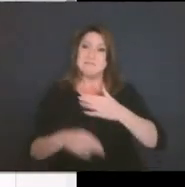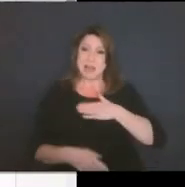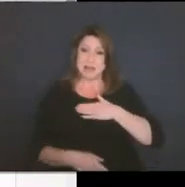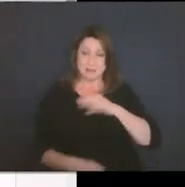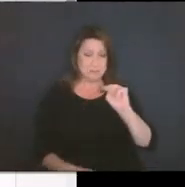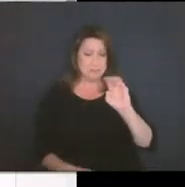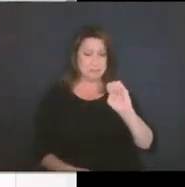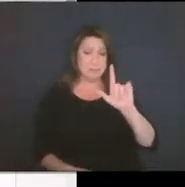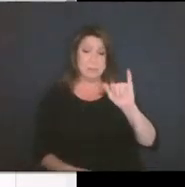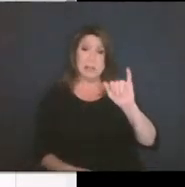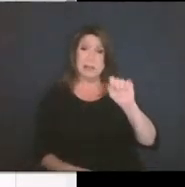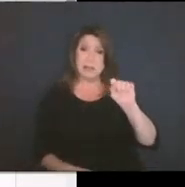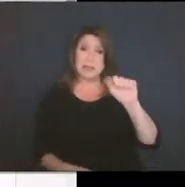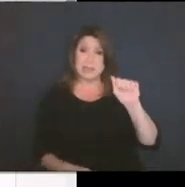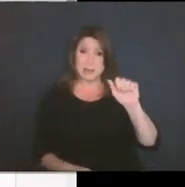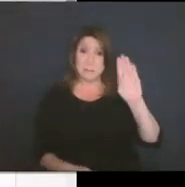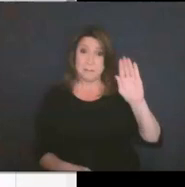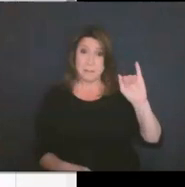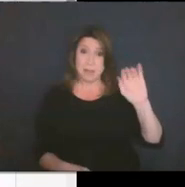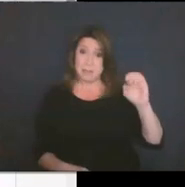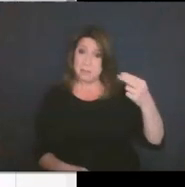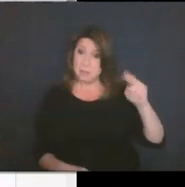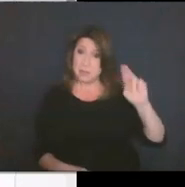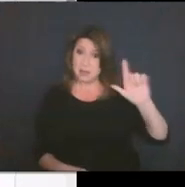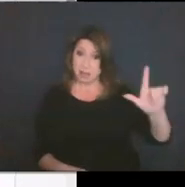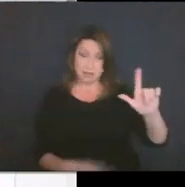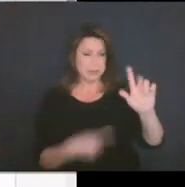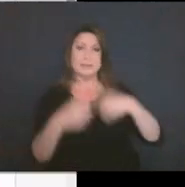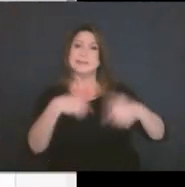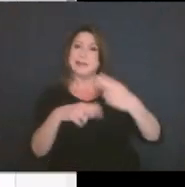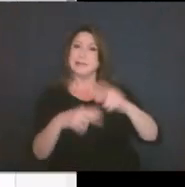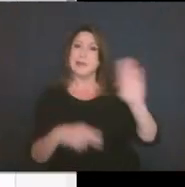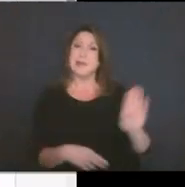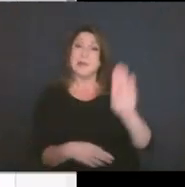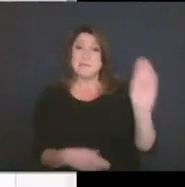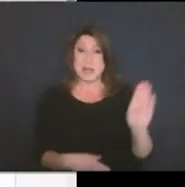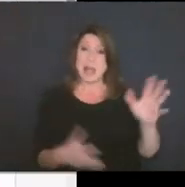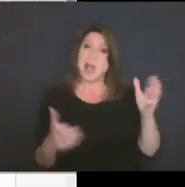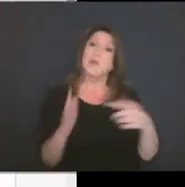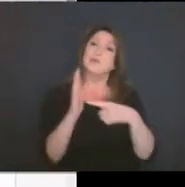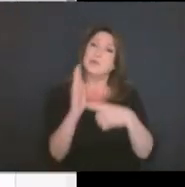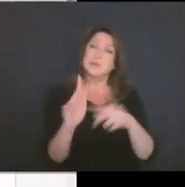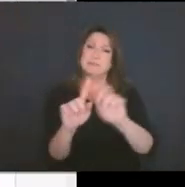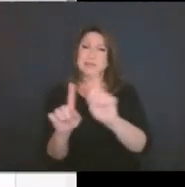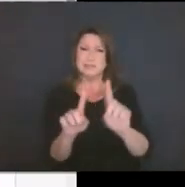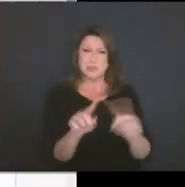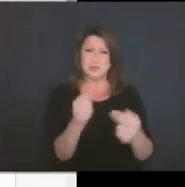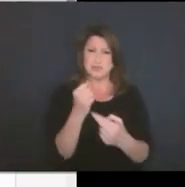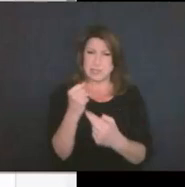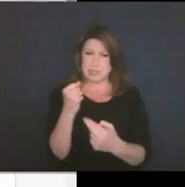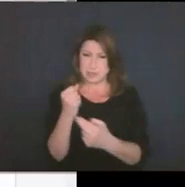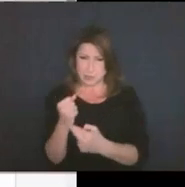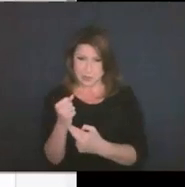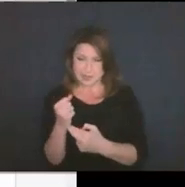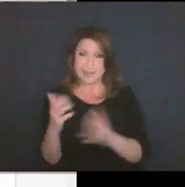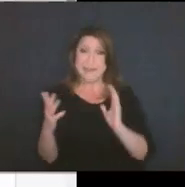library. Now, you might say, why is this not inside my students' Schoology courses?